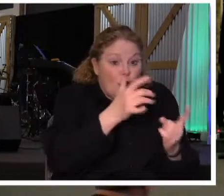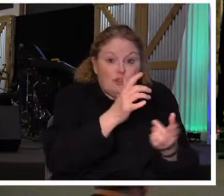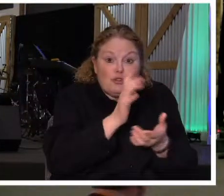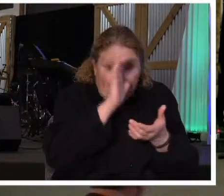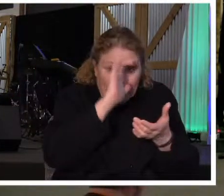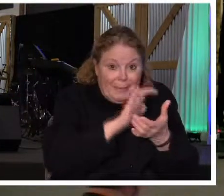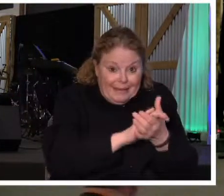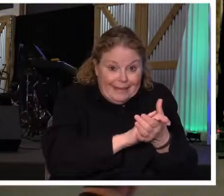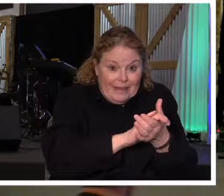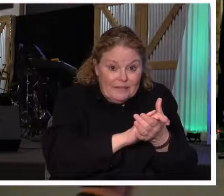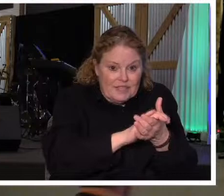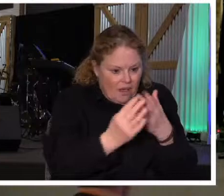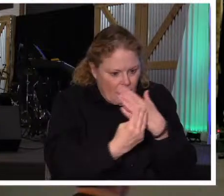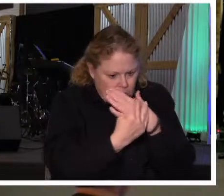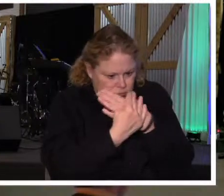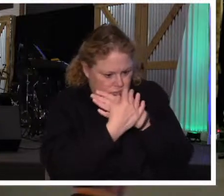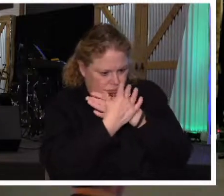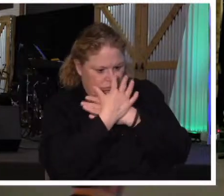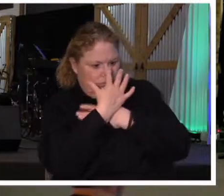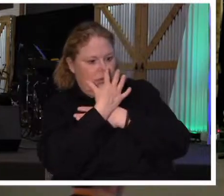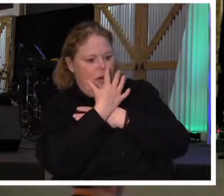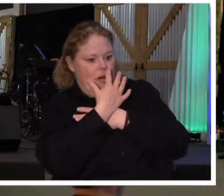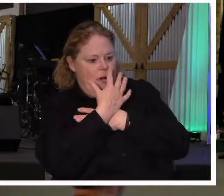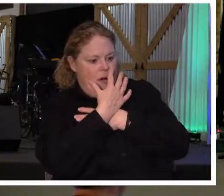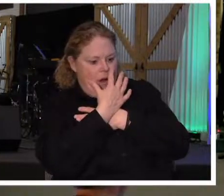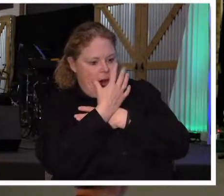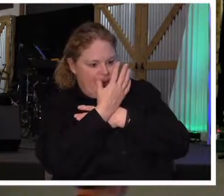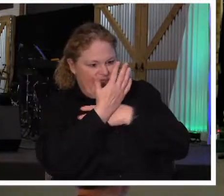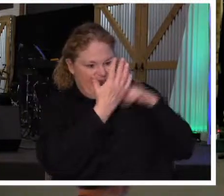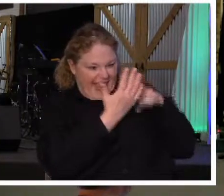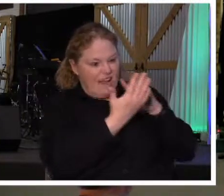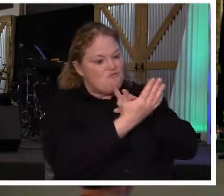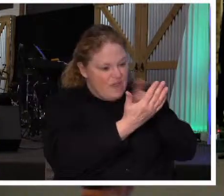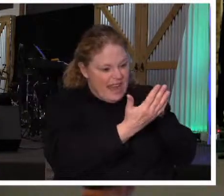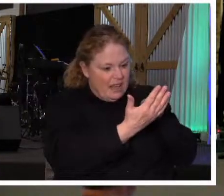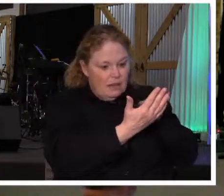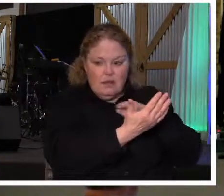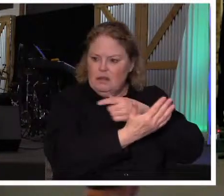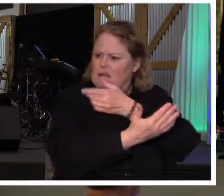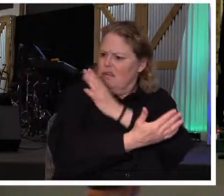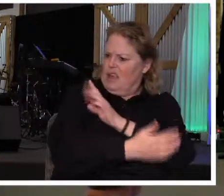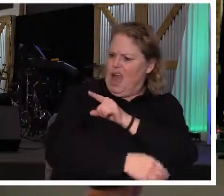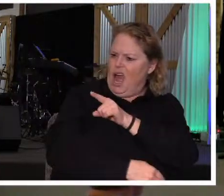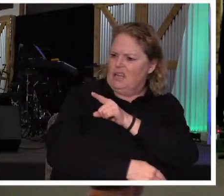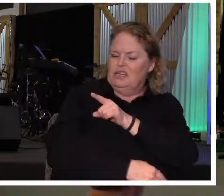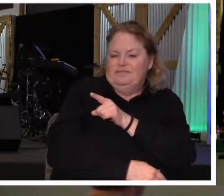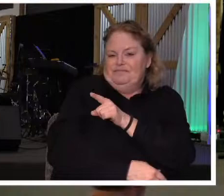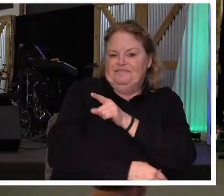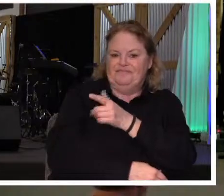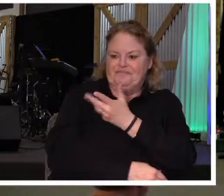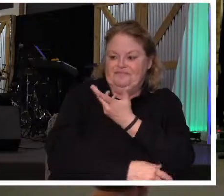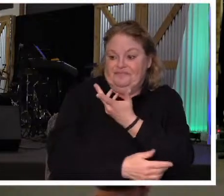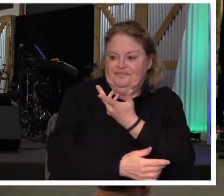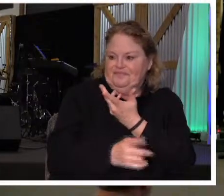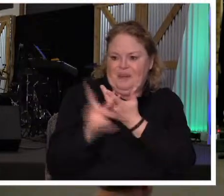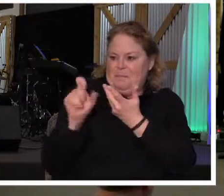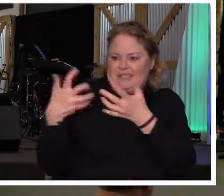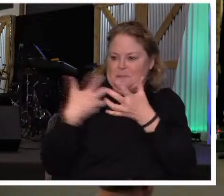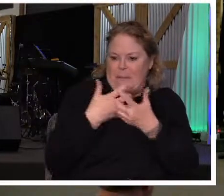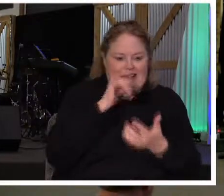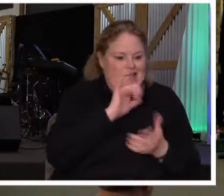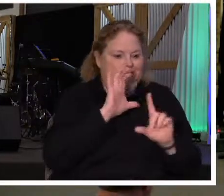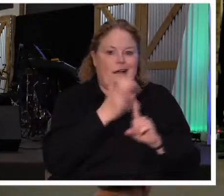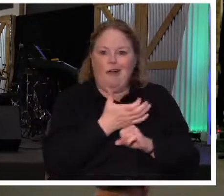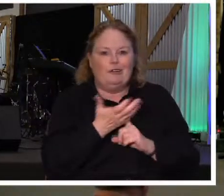moment seems so real that culture is real and that our cultural beliefs about God's glory have got